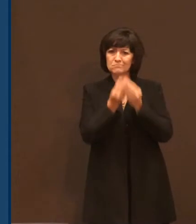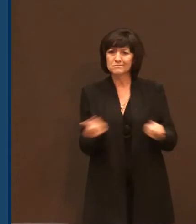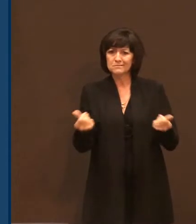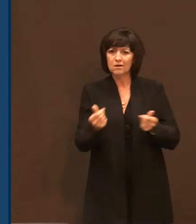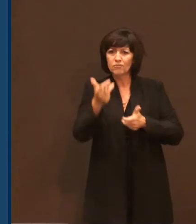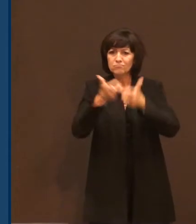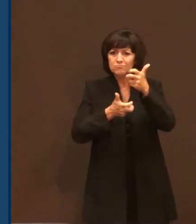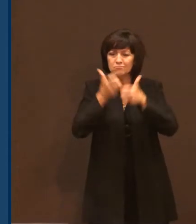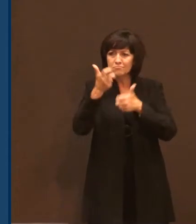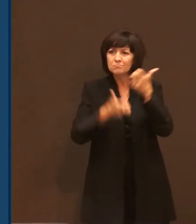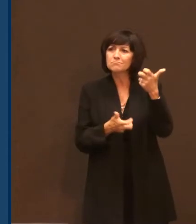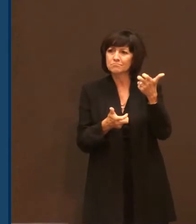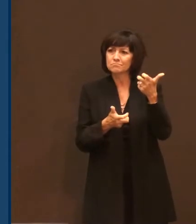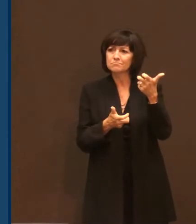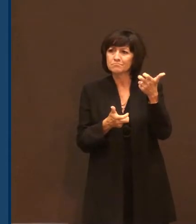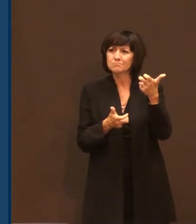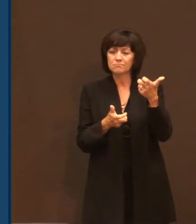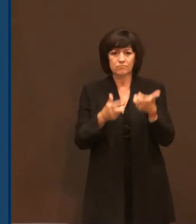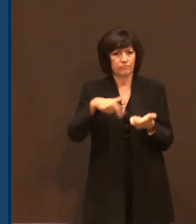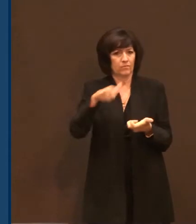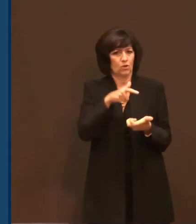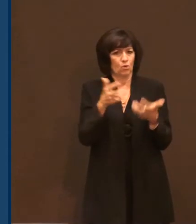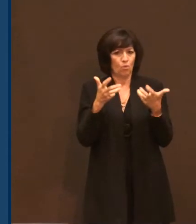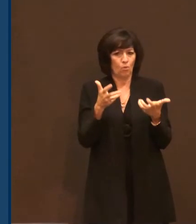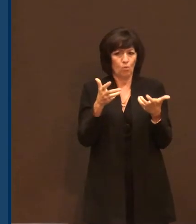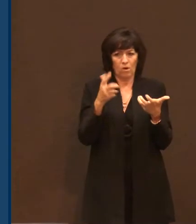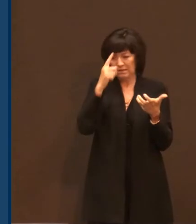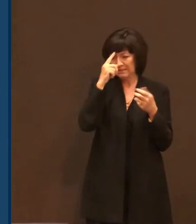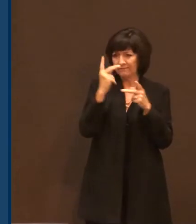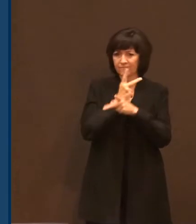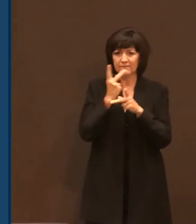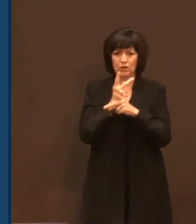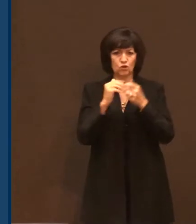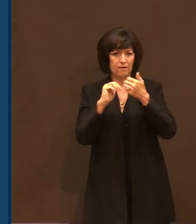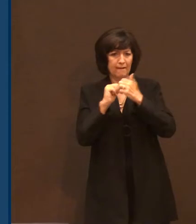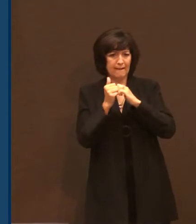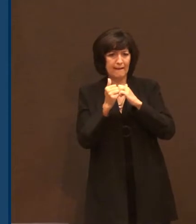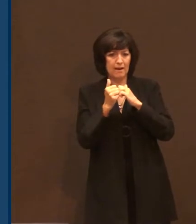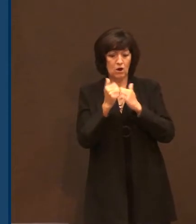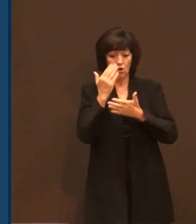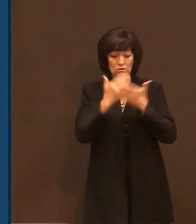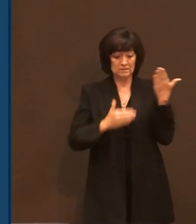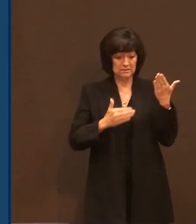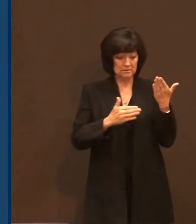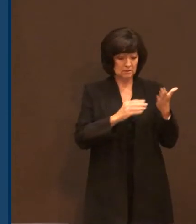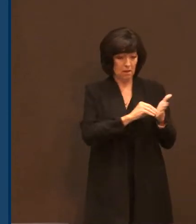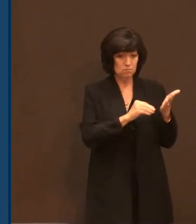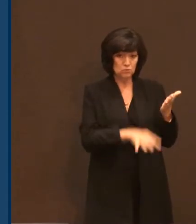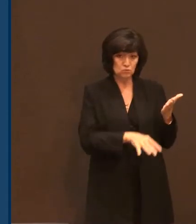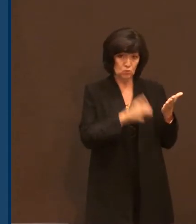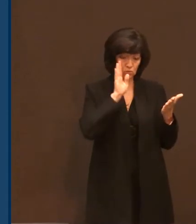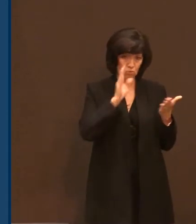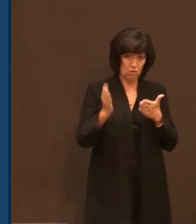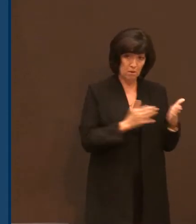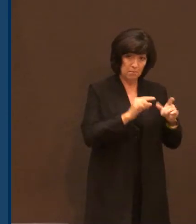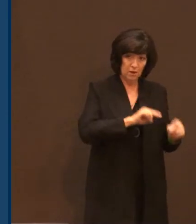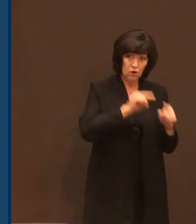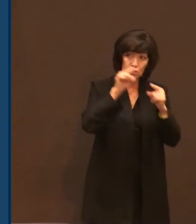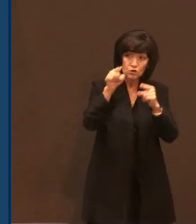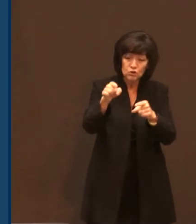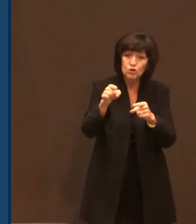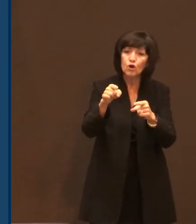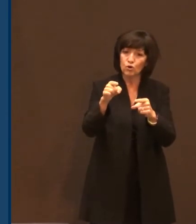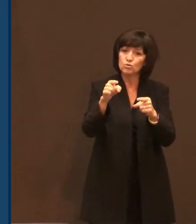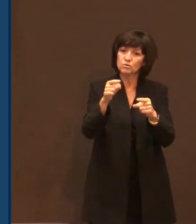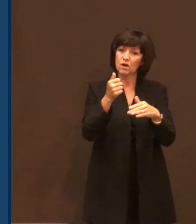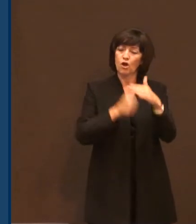back some of our children to school, either in the green scenario or under the yellow, most likely under